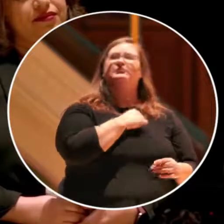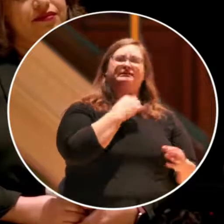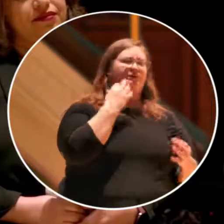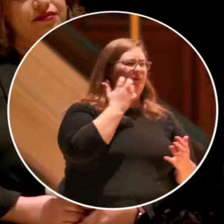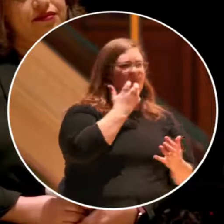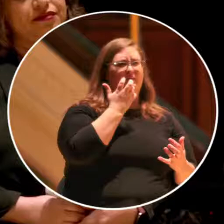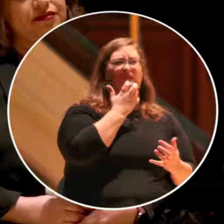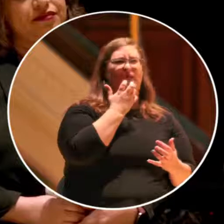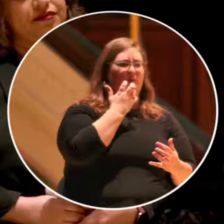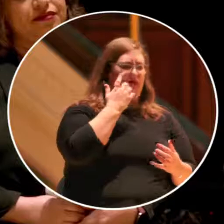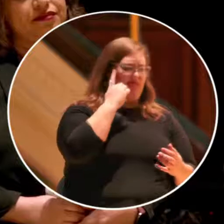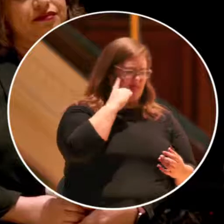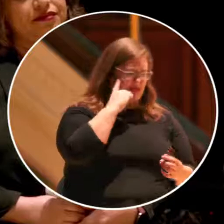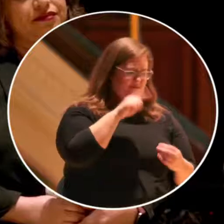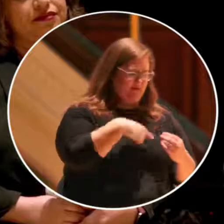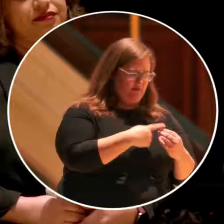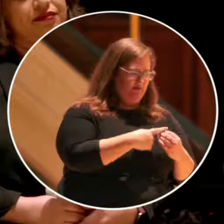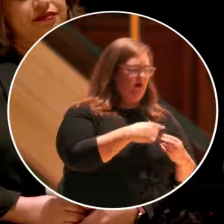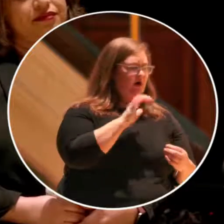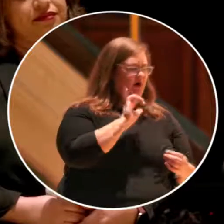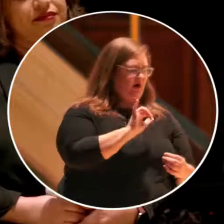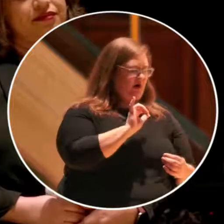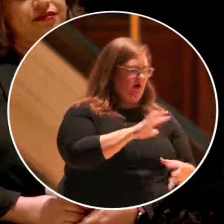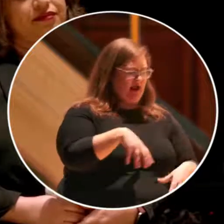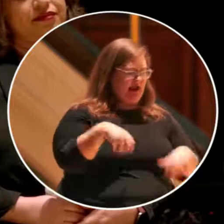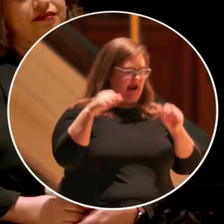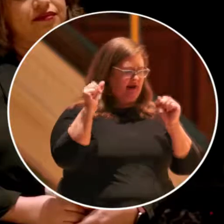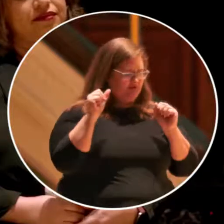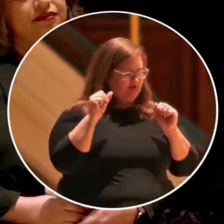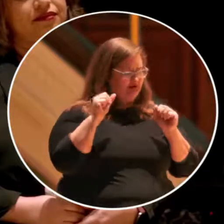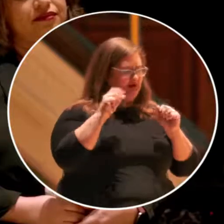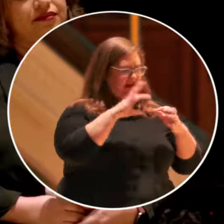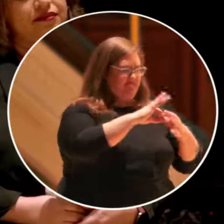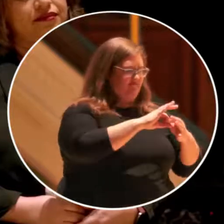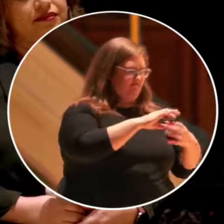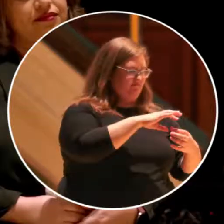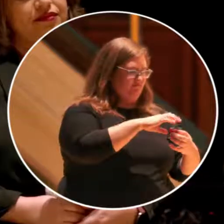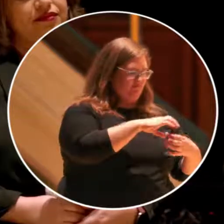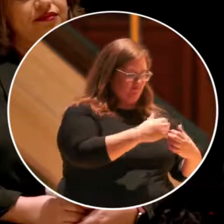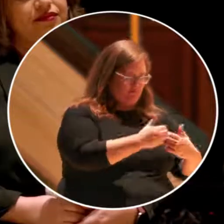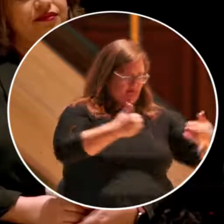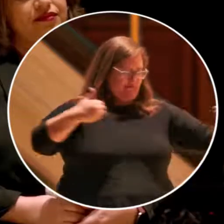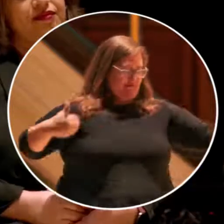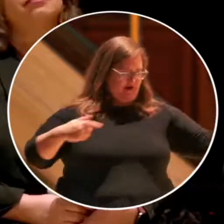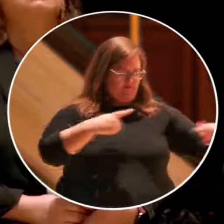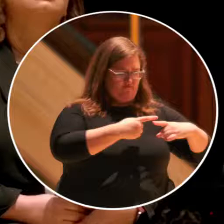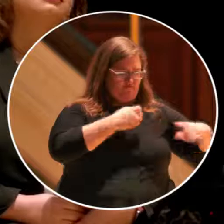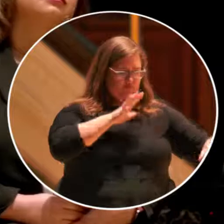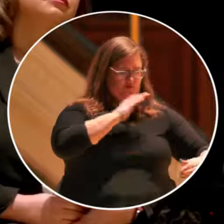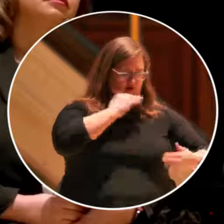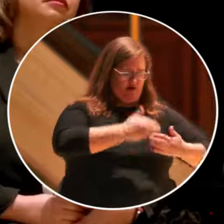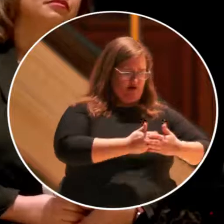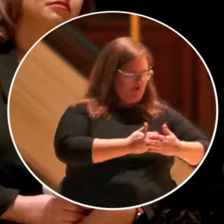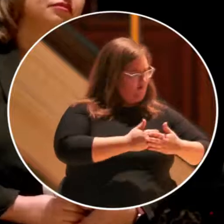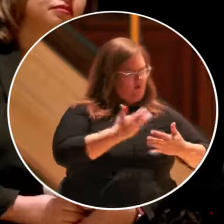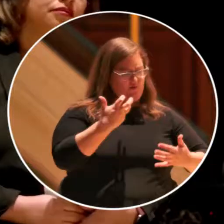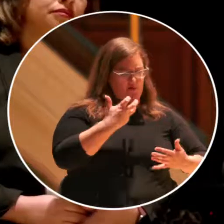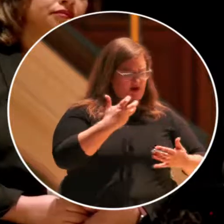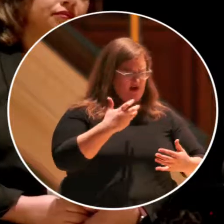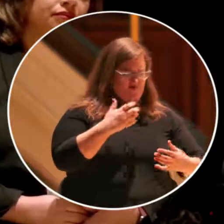being separated from your child for reasons you might not completely understand would be a hard thing to grasp.